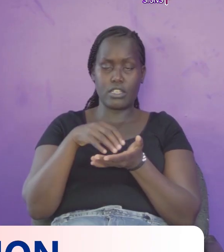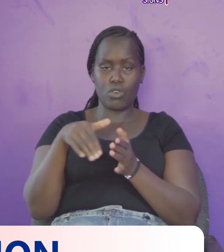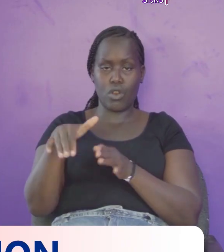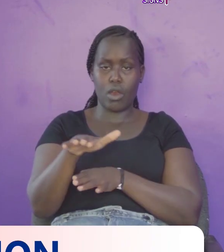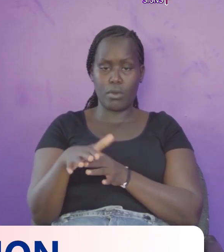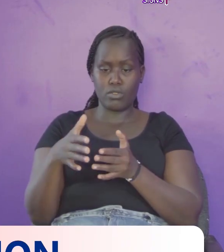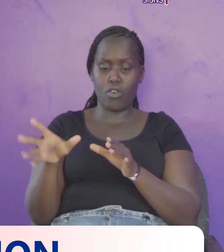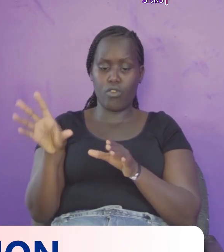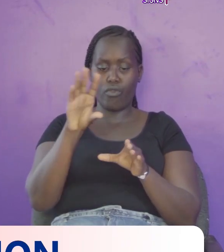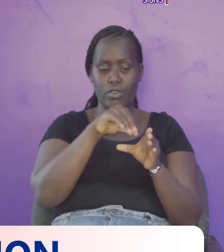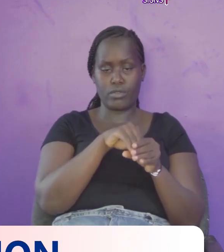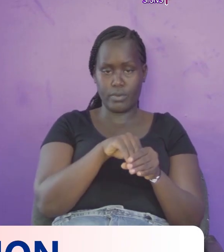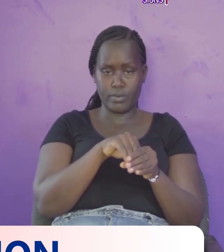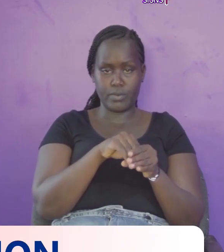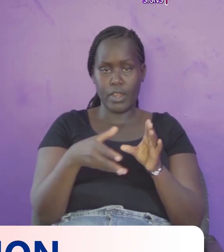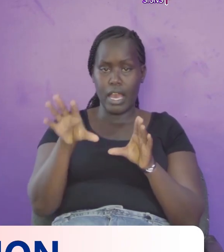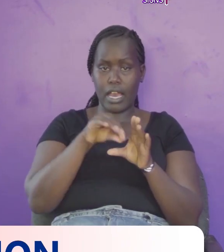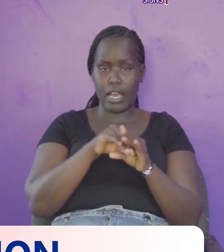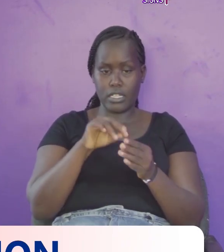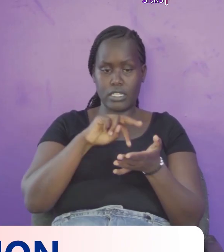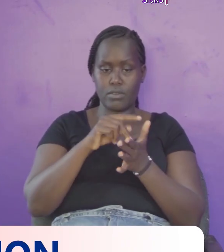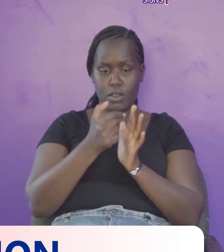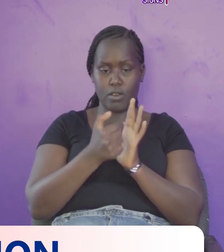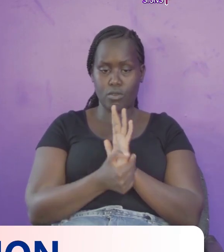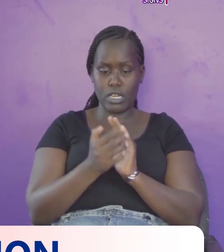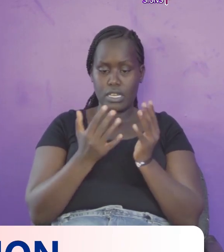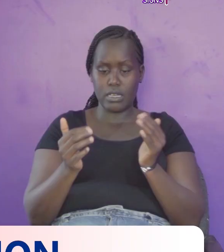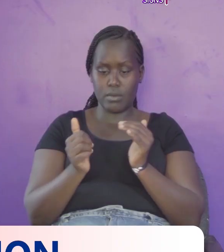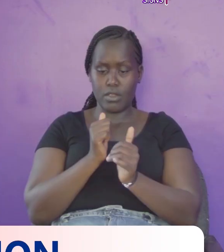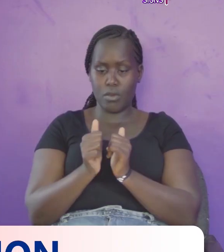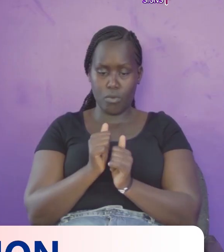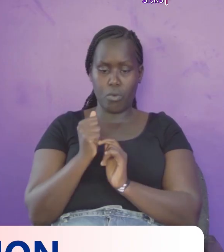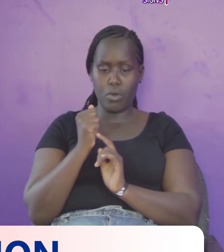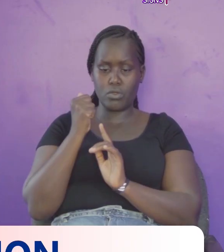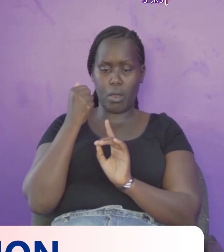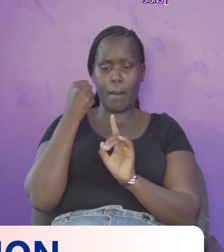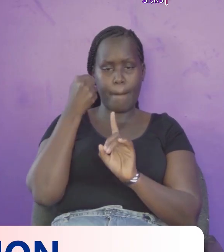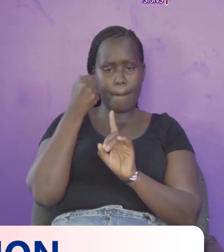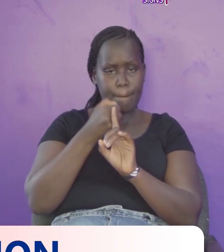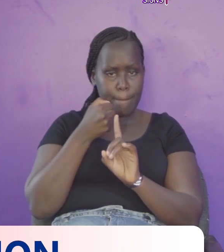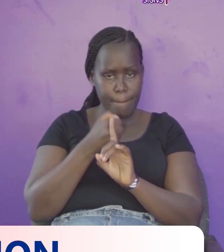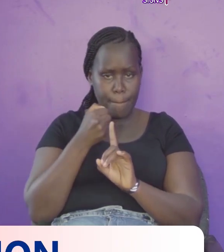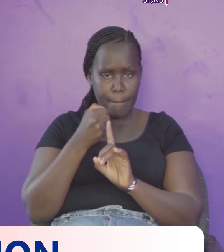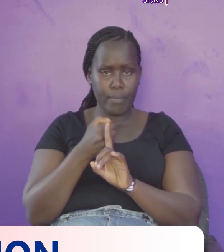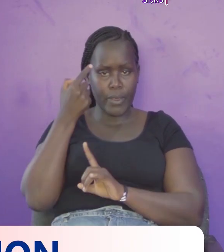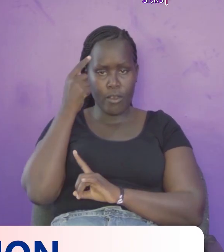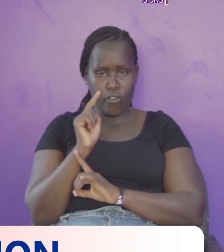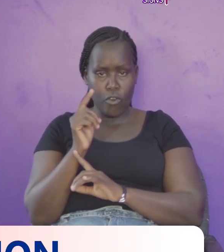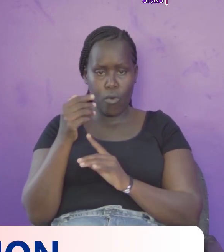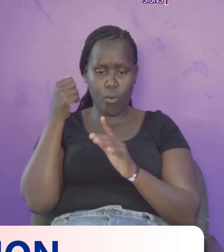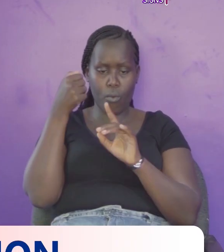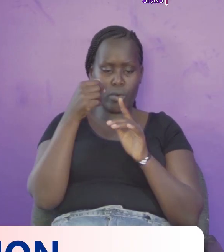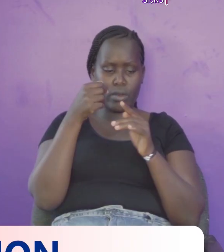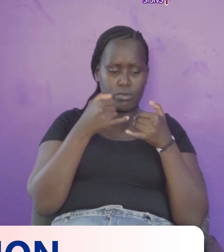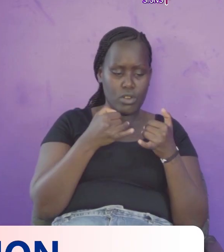of inclusivity. Yes. Inclusivity means what? This is something that we fight for. You Was bring fought for in the able-bodied Constitution. people